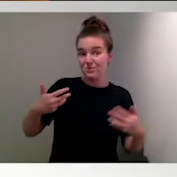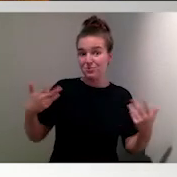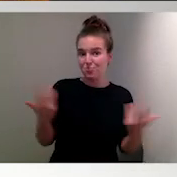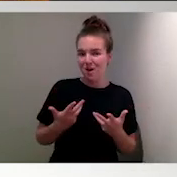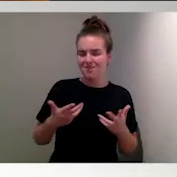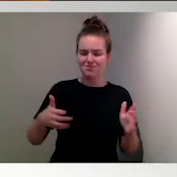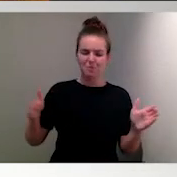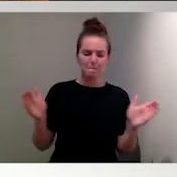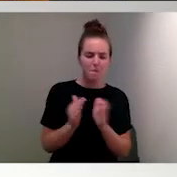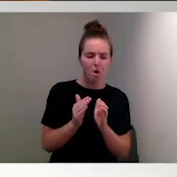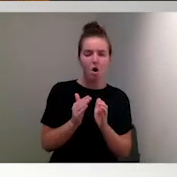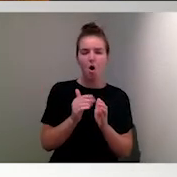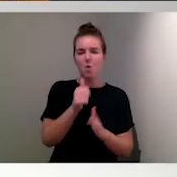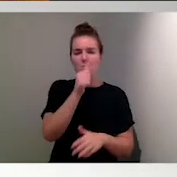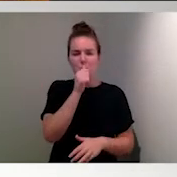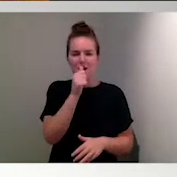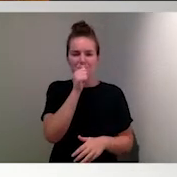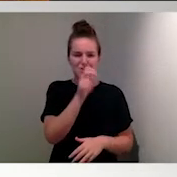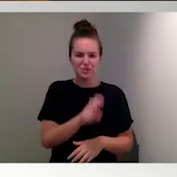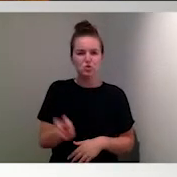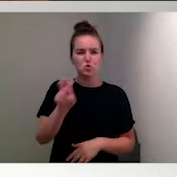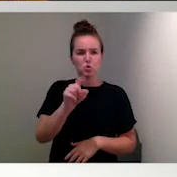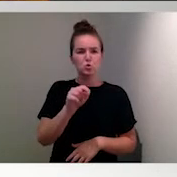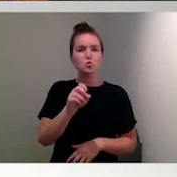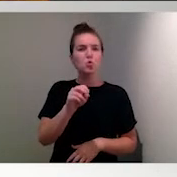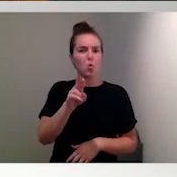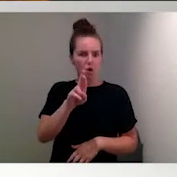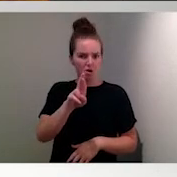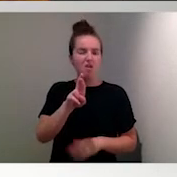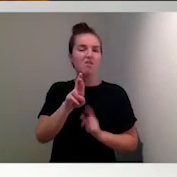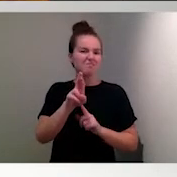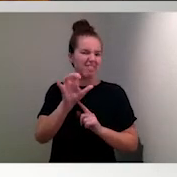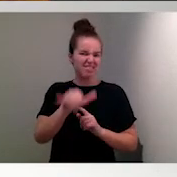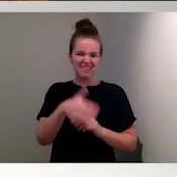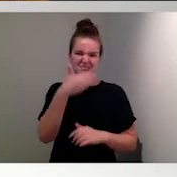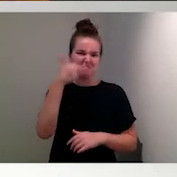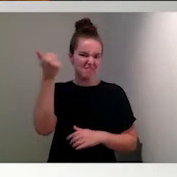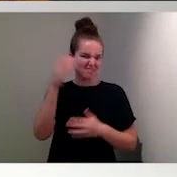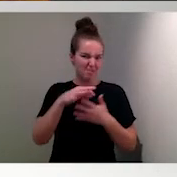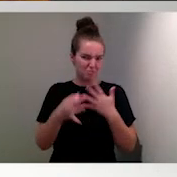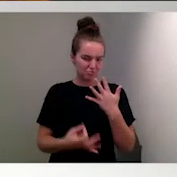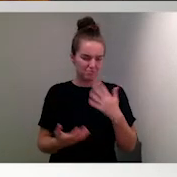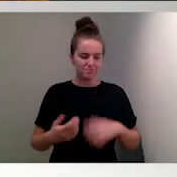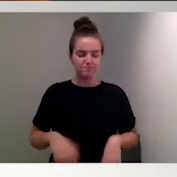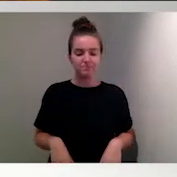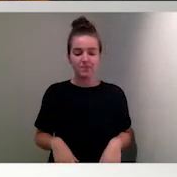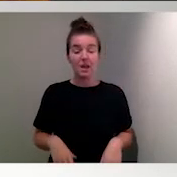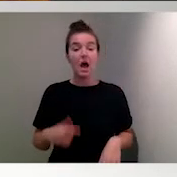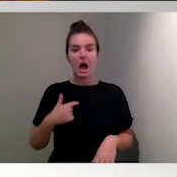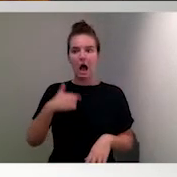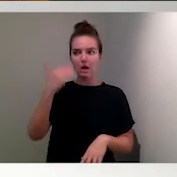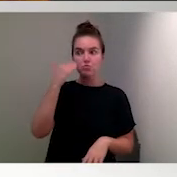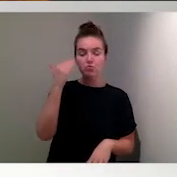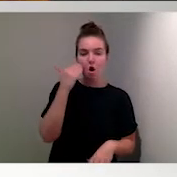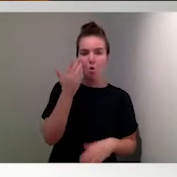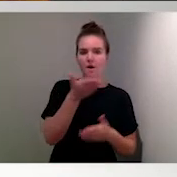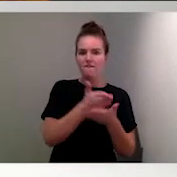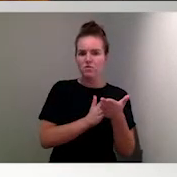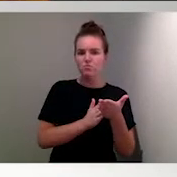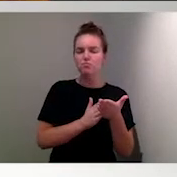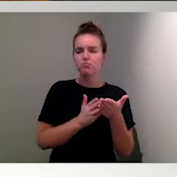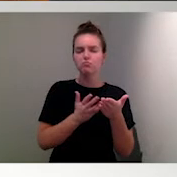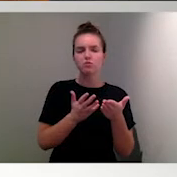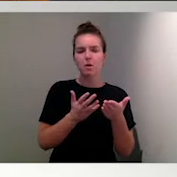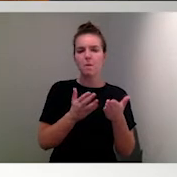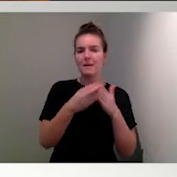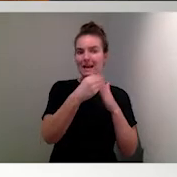have tour operators that I've gotten to know, my guides in Mexico. There's one in particular that I recommend. She's